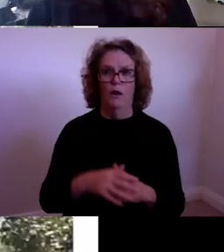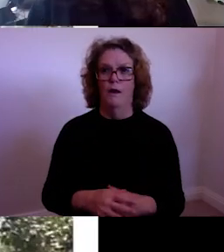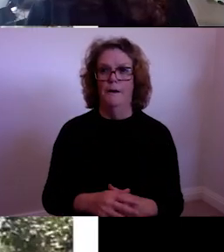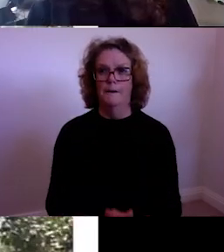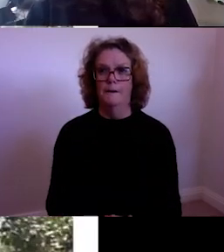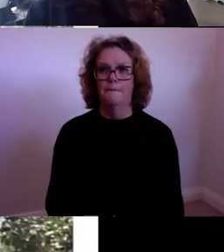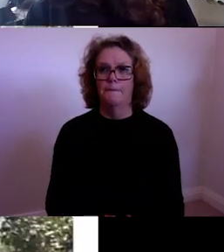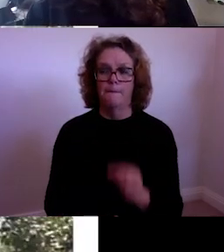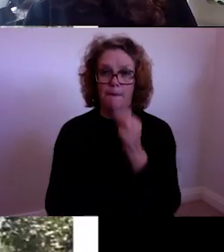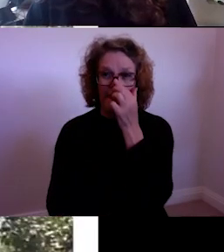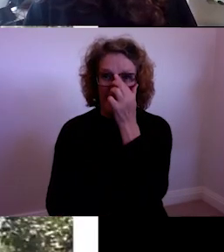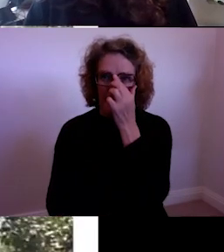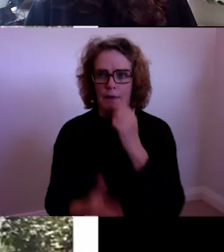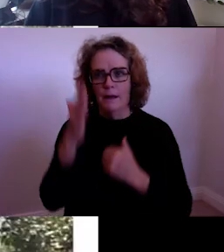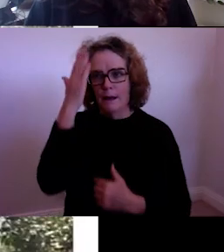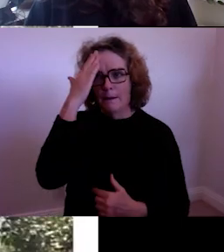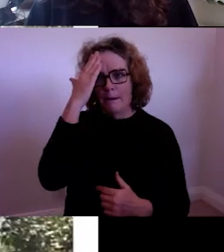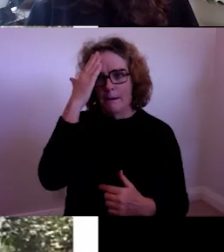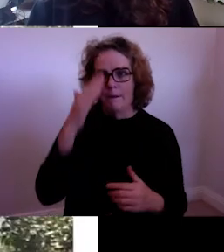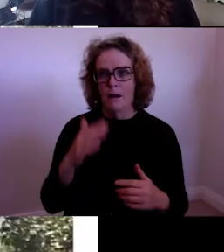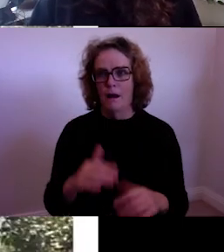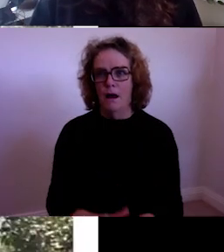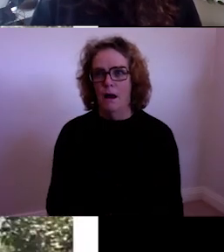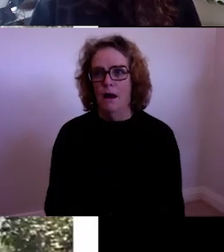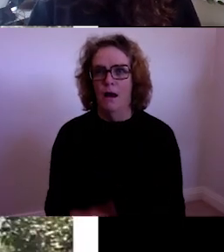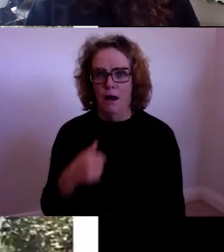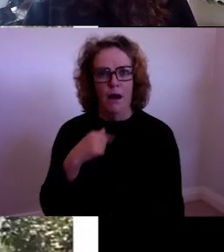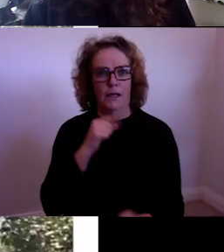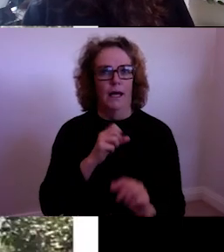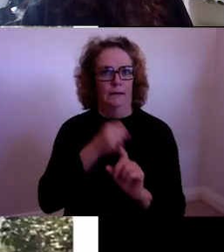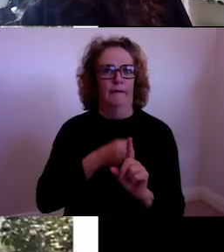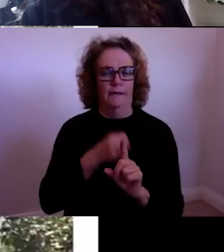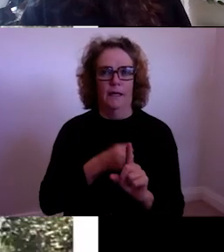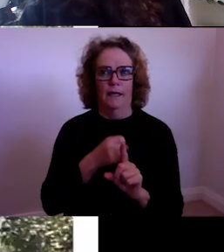I guess what's changed is I know Livy better now as well, so I can advocate for her a little better.